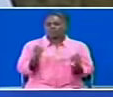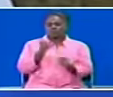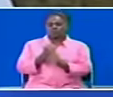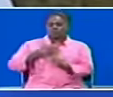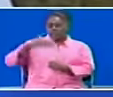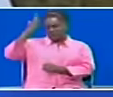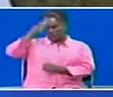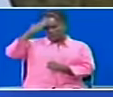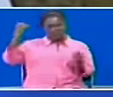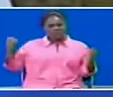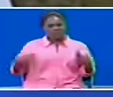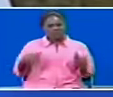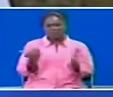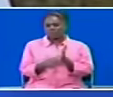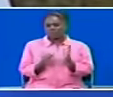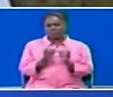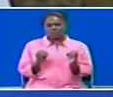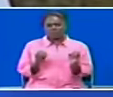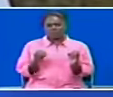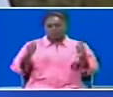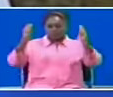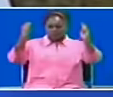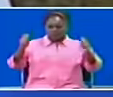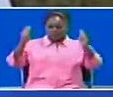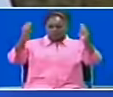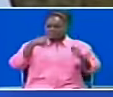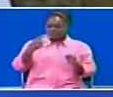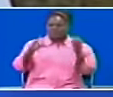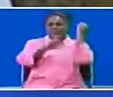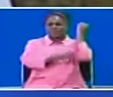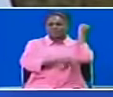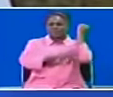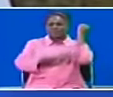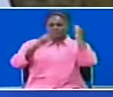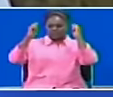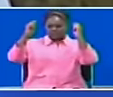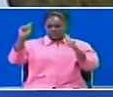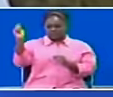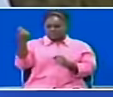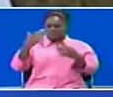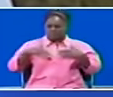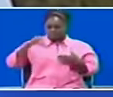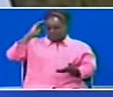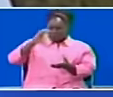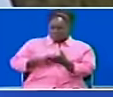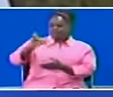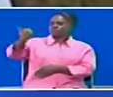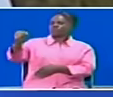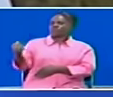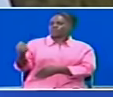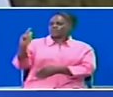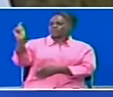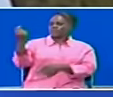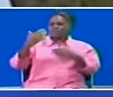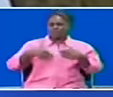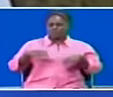played. We sold a campaign to this country. Kenyans believed in the manifesto of Jubilee. Kenyans believed